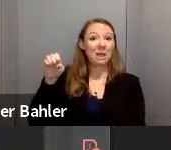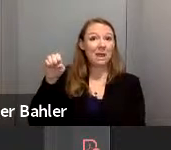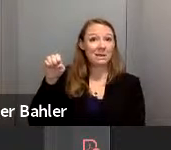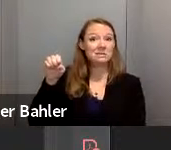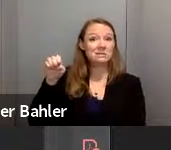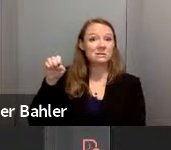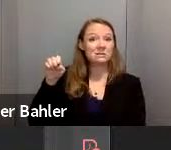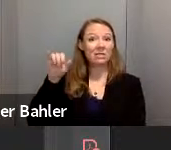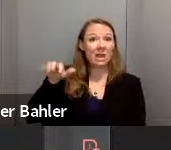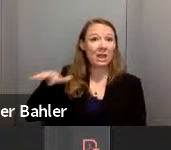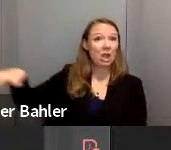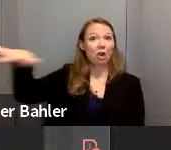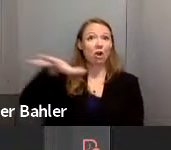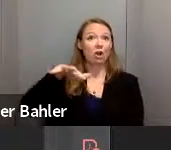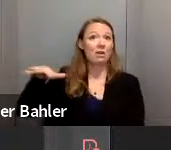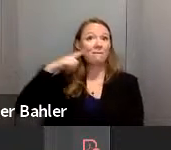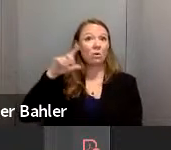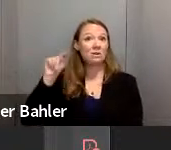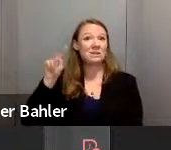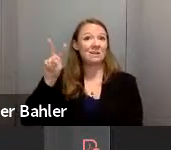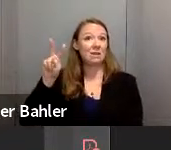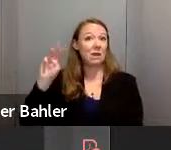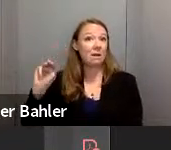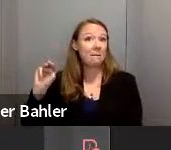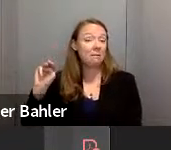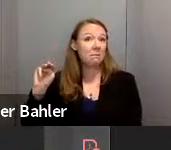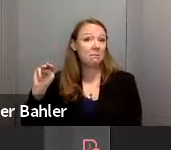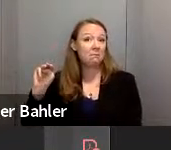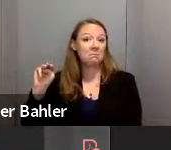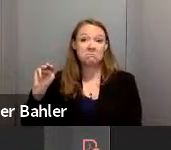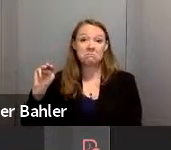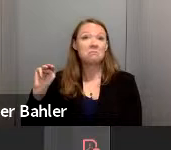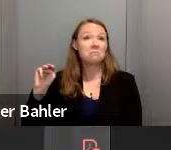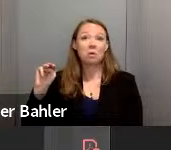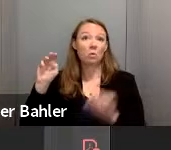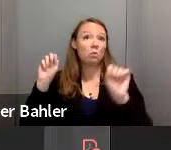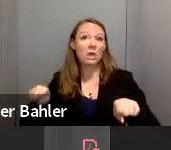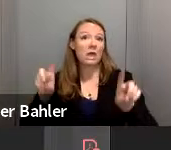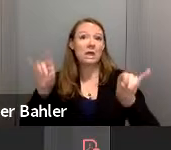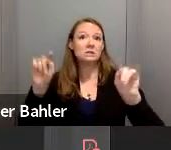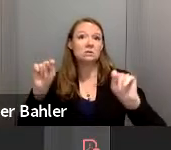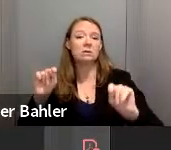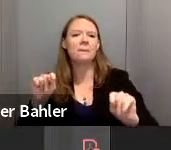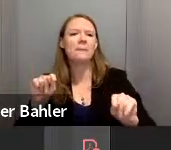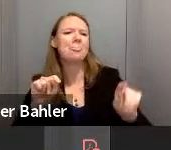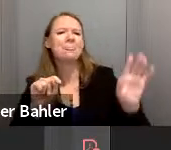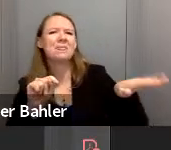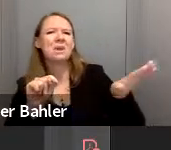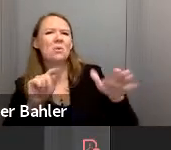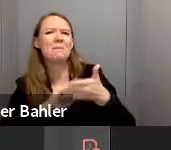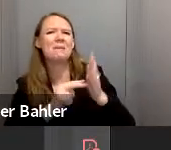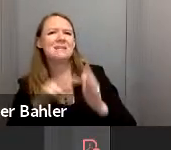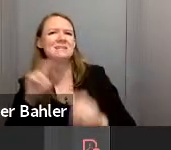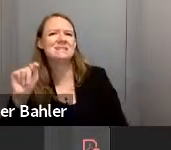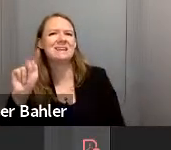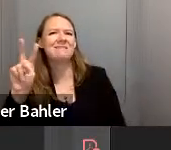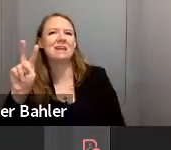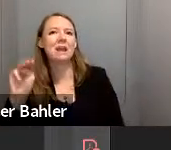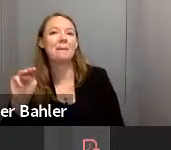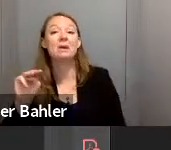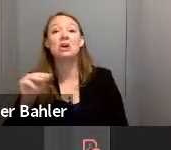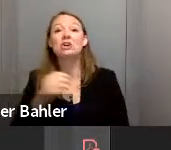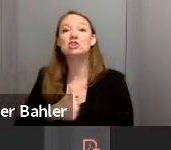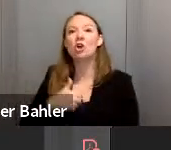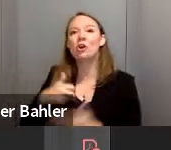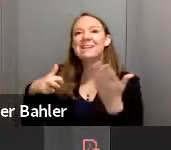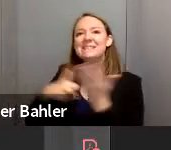the TVM is, that's certainly well within capabilities. What is TVM? Sorry, ticket